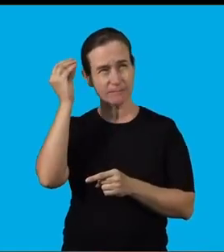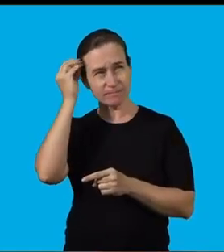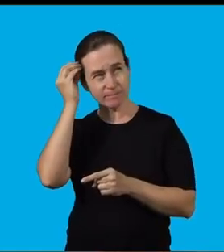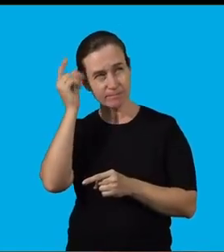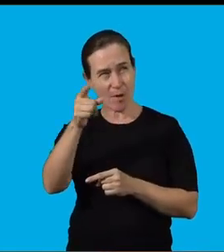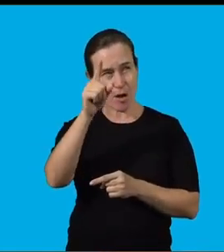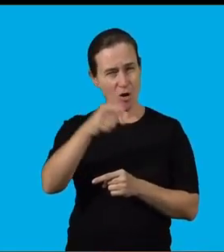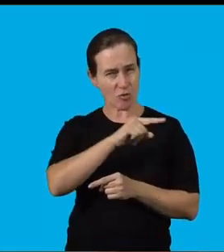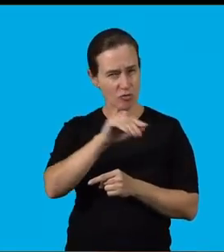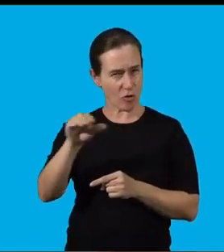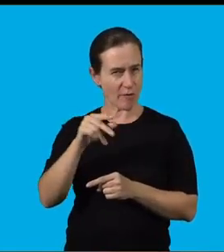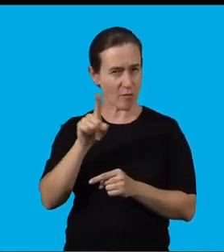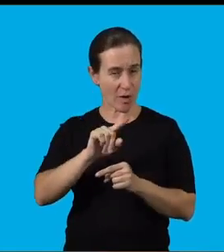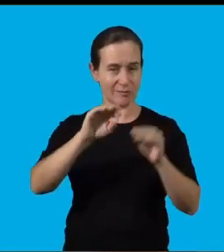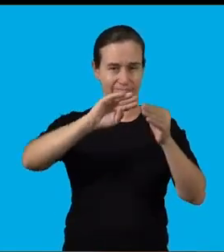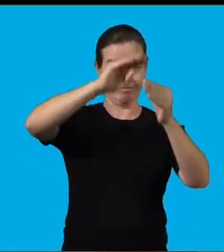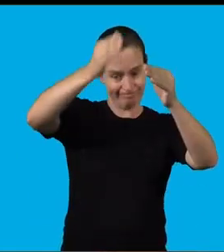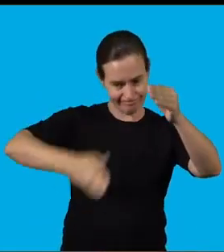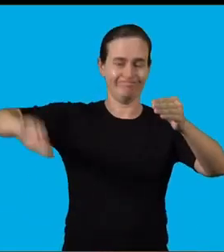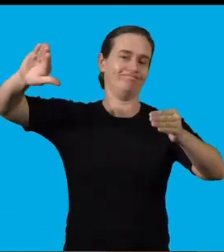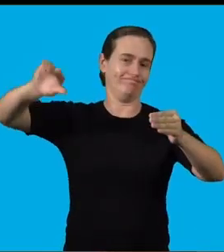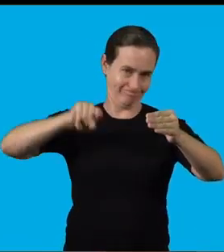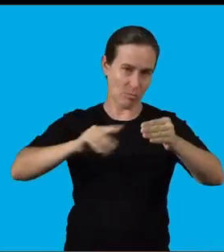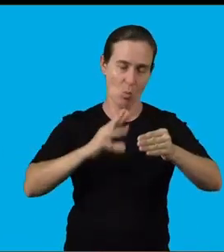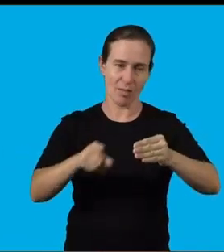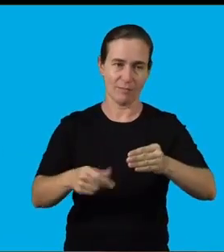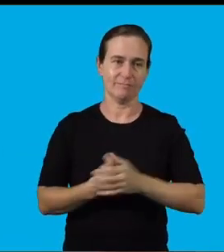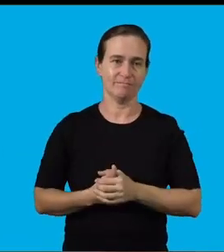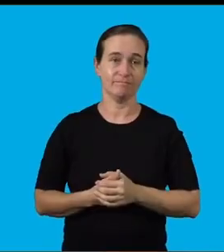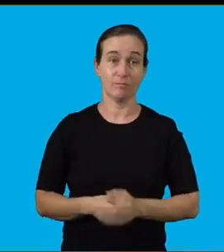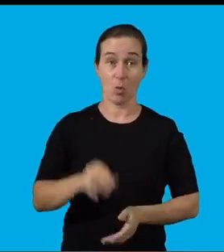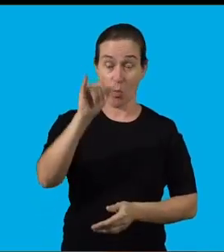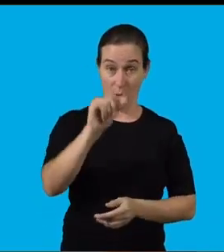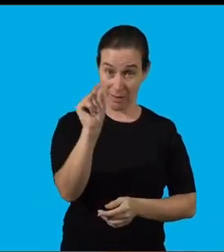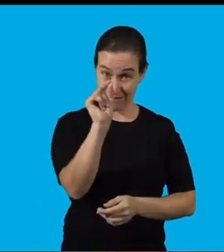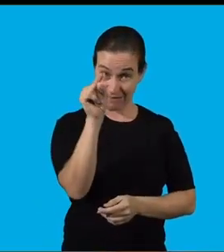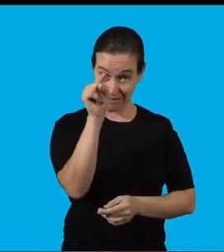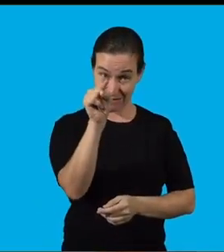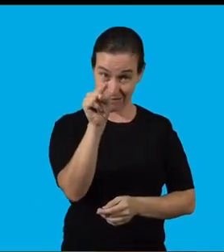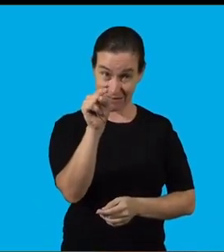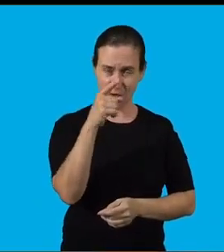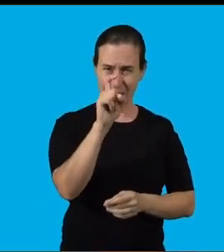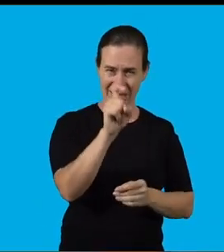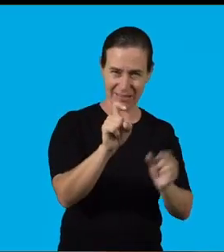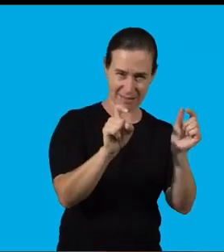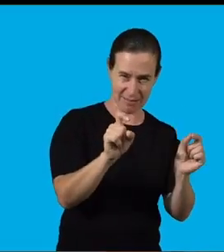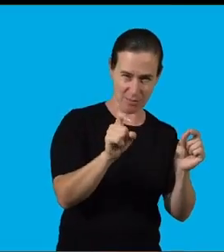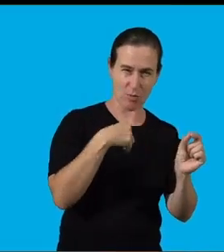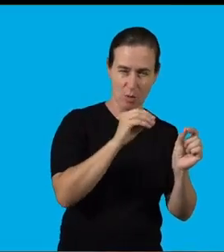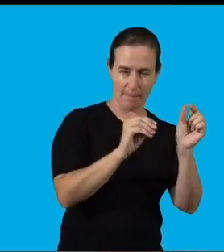head that our graph is going to look like that, okay? We've got our y-intercept. We're going to plot all of our